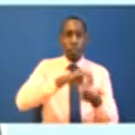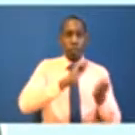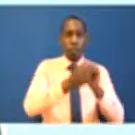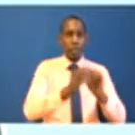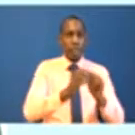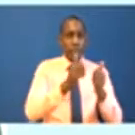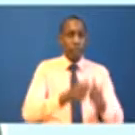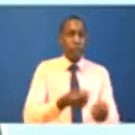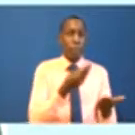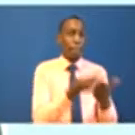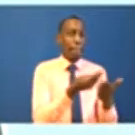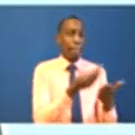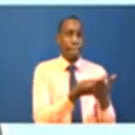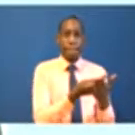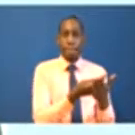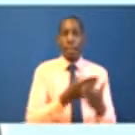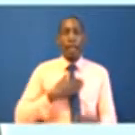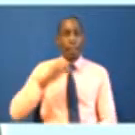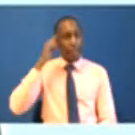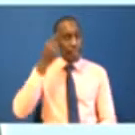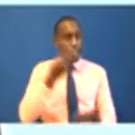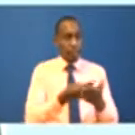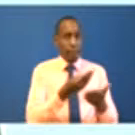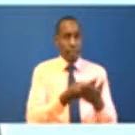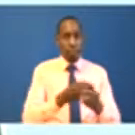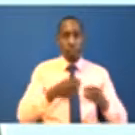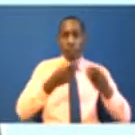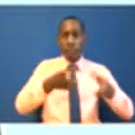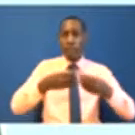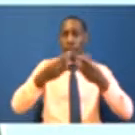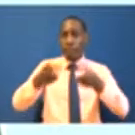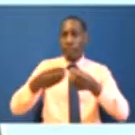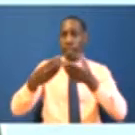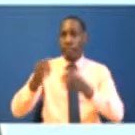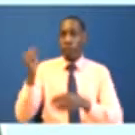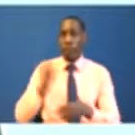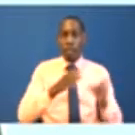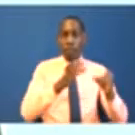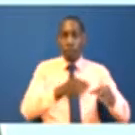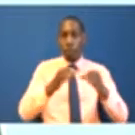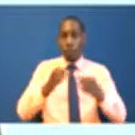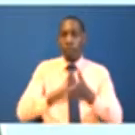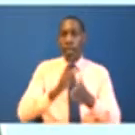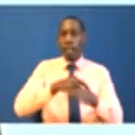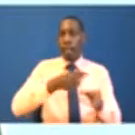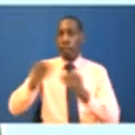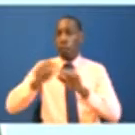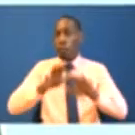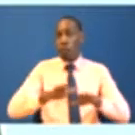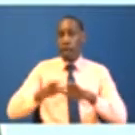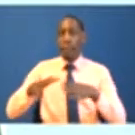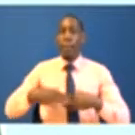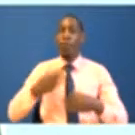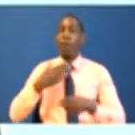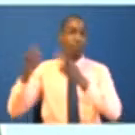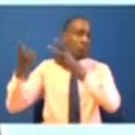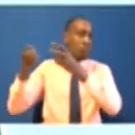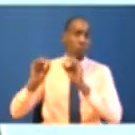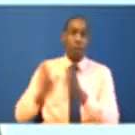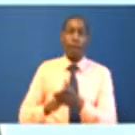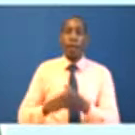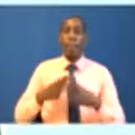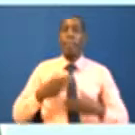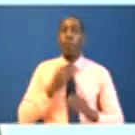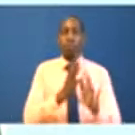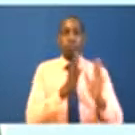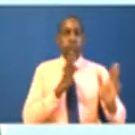is money i think the amount of money being dished out by a political party in fact you go to a rally people don't want to listen to you they want to